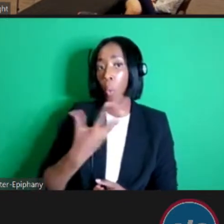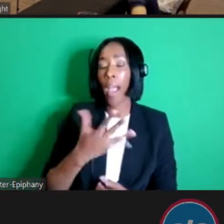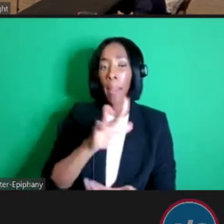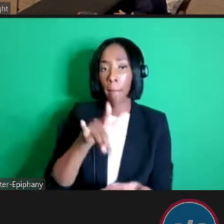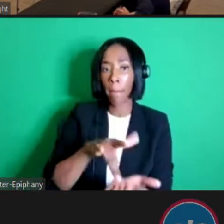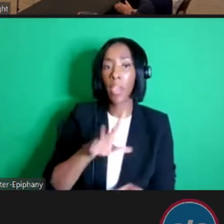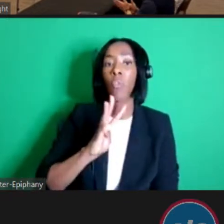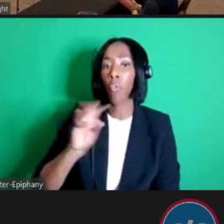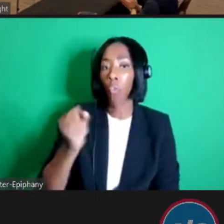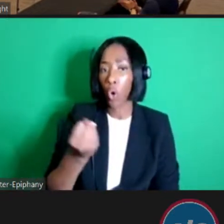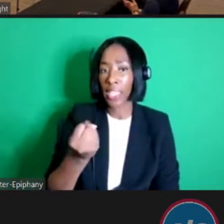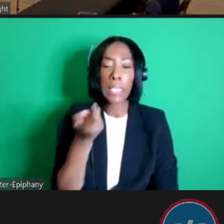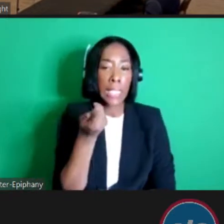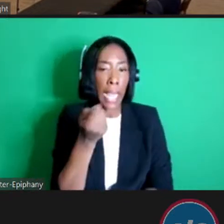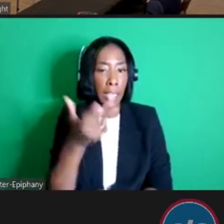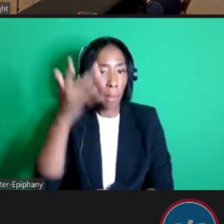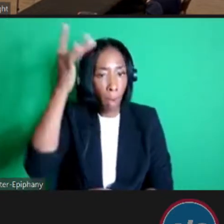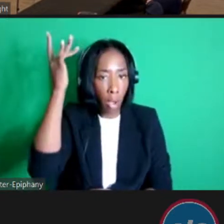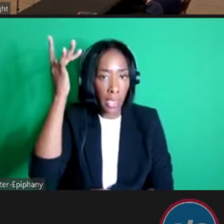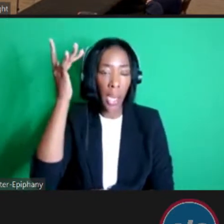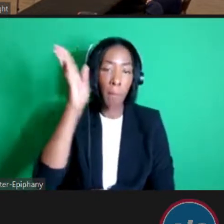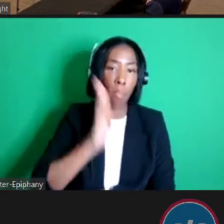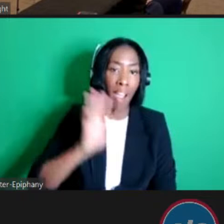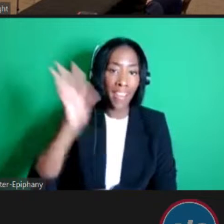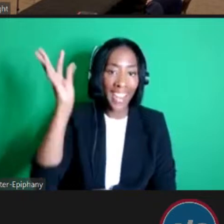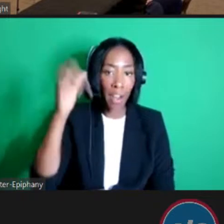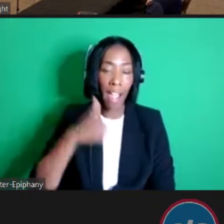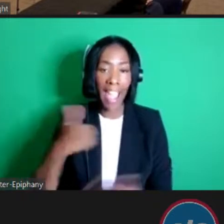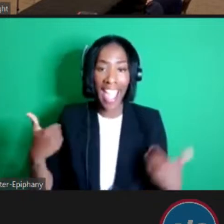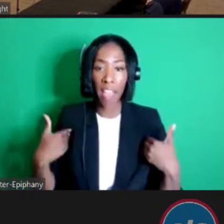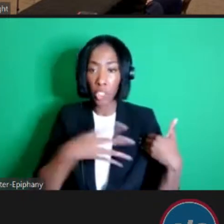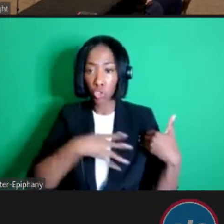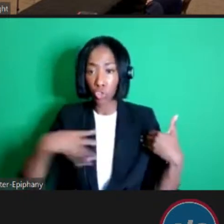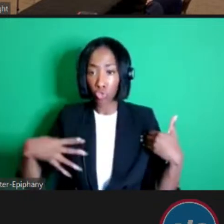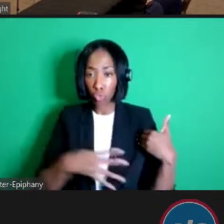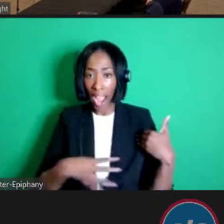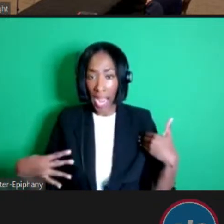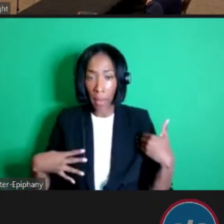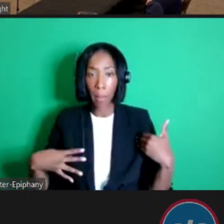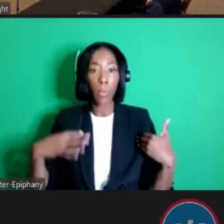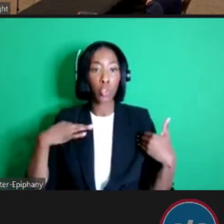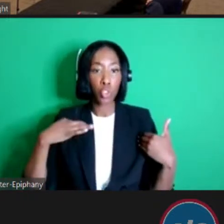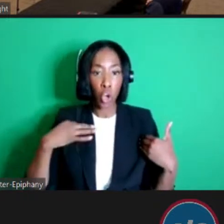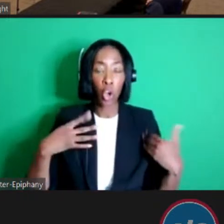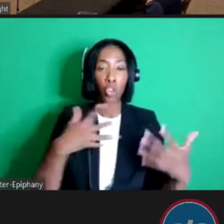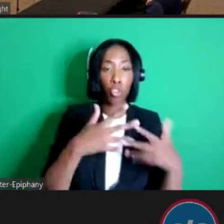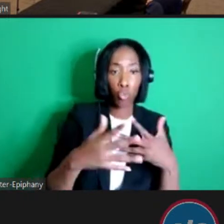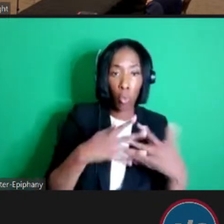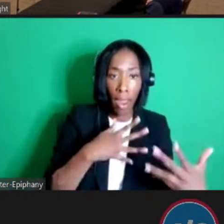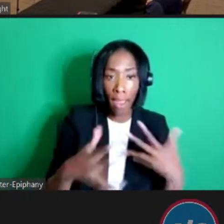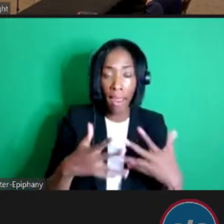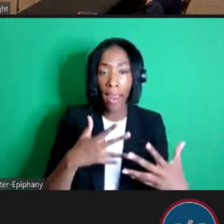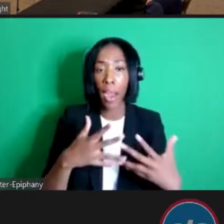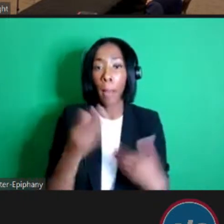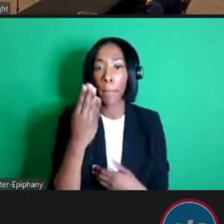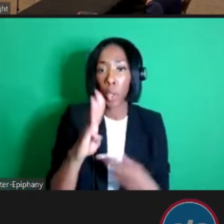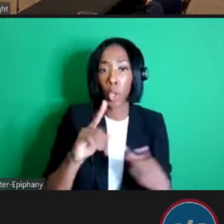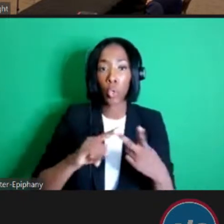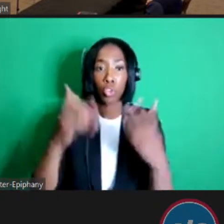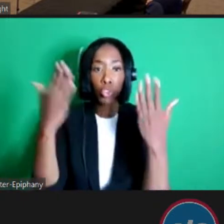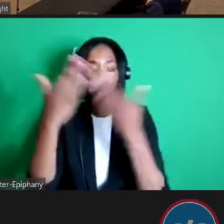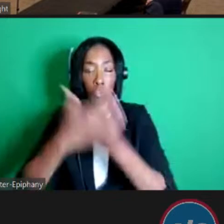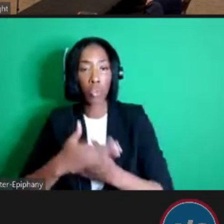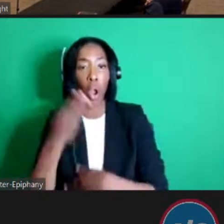mid-40s, slightly balding brown hair. I have a striped shirt, gray and blue, as well as a dark blue tie